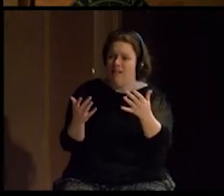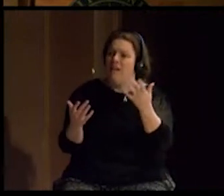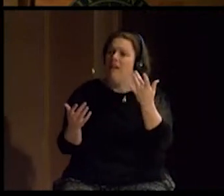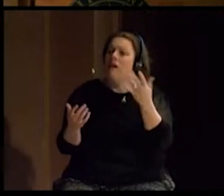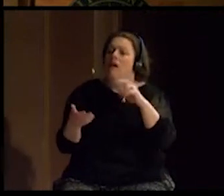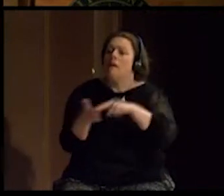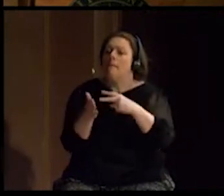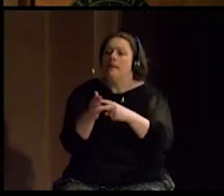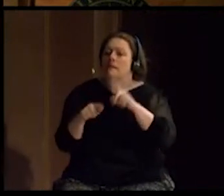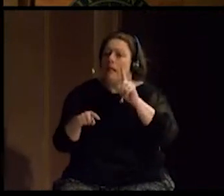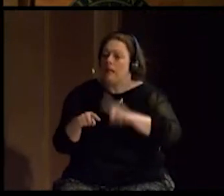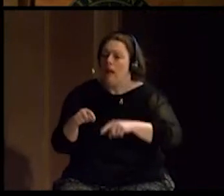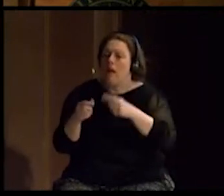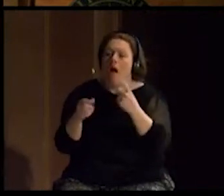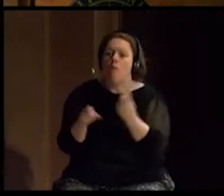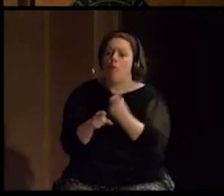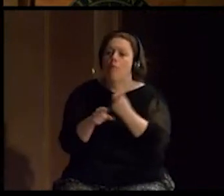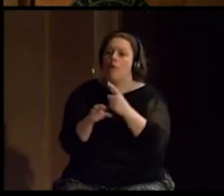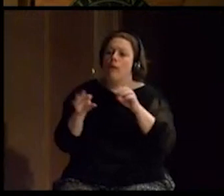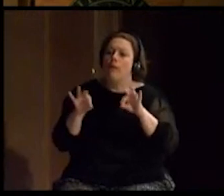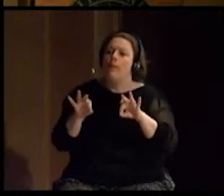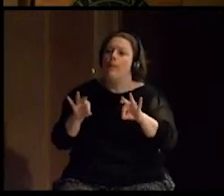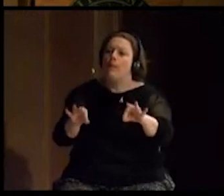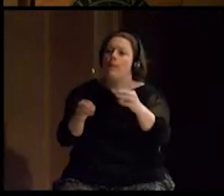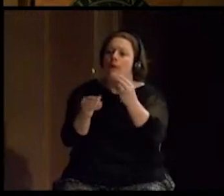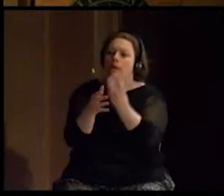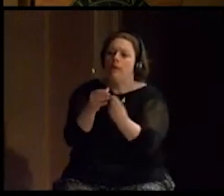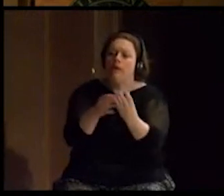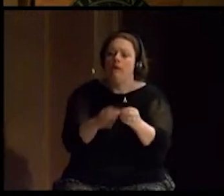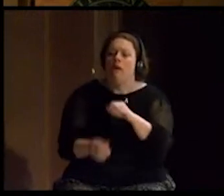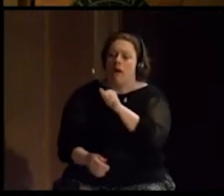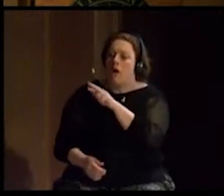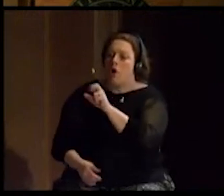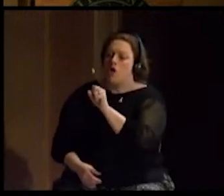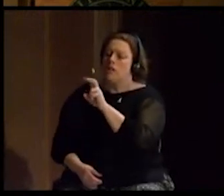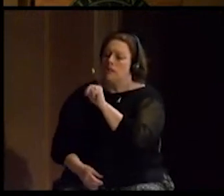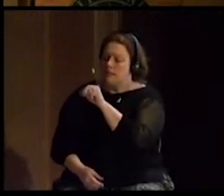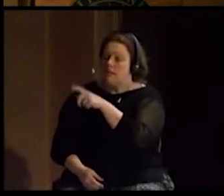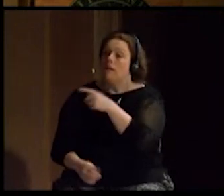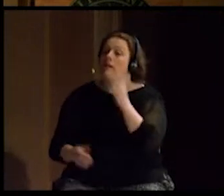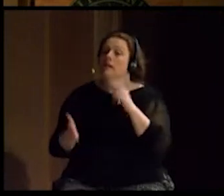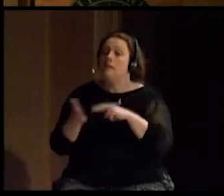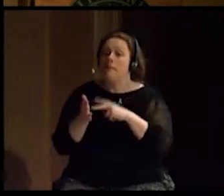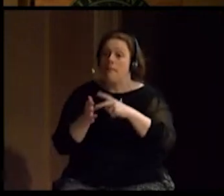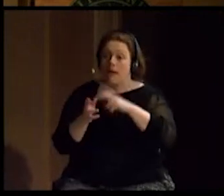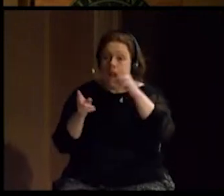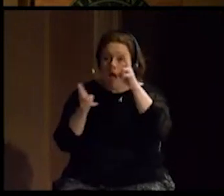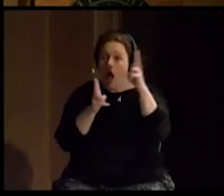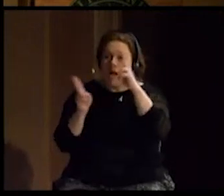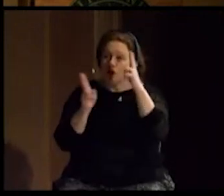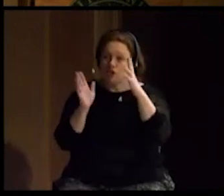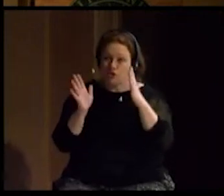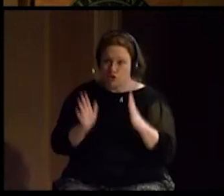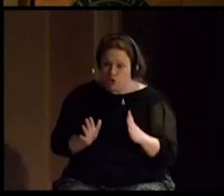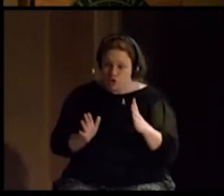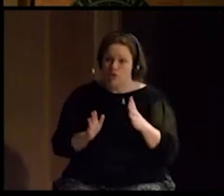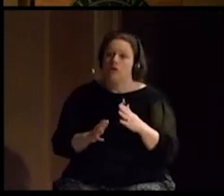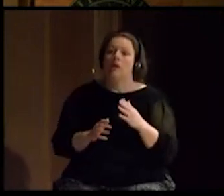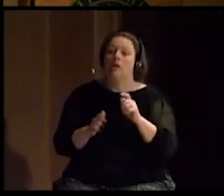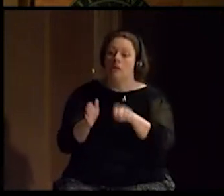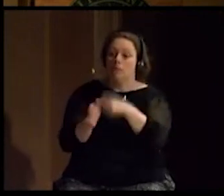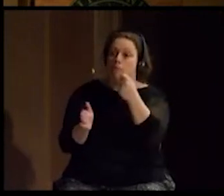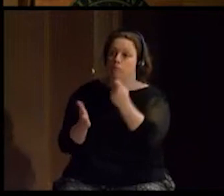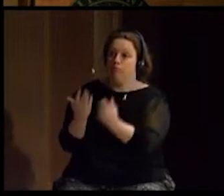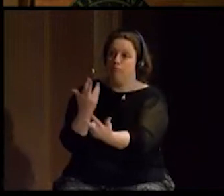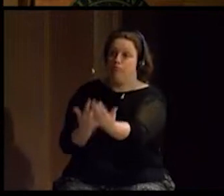they're a result mostly of wildland arson. Hunters will set the savanna grasslands on fire because the new shoots attract